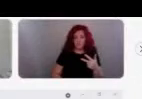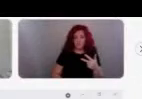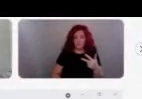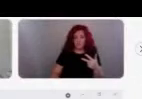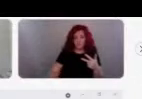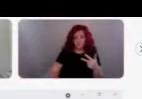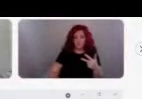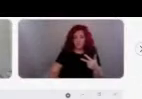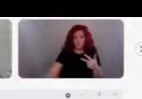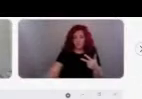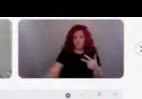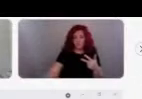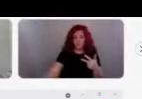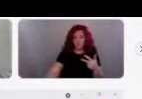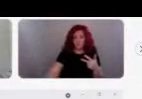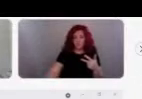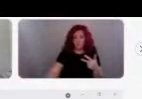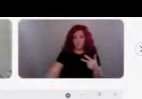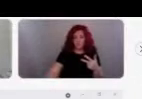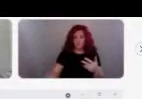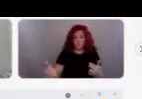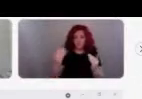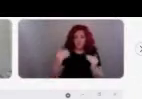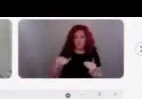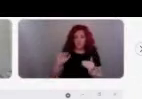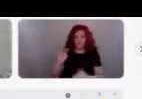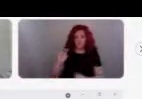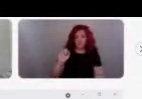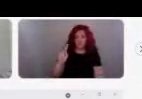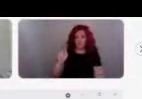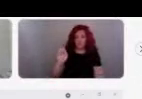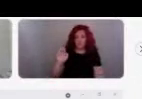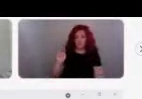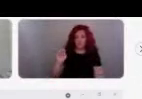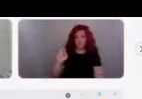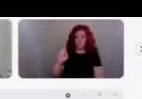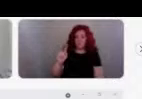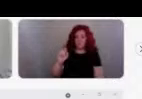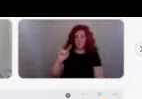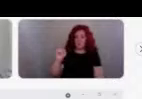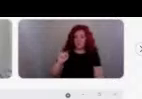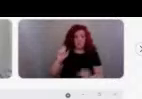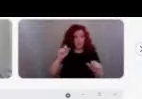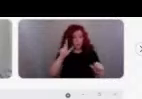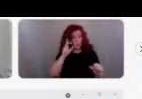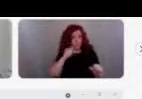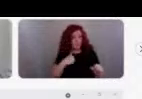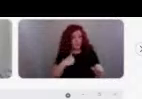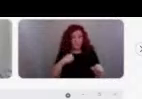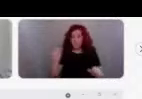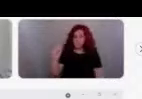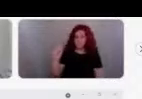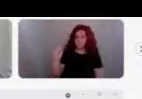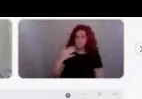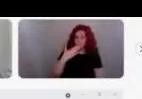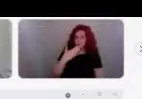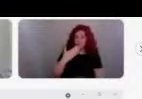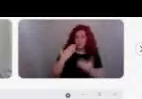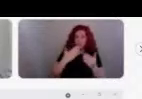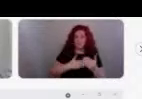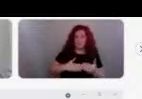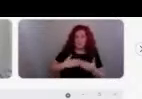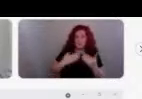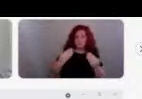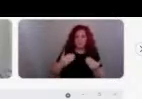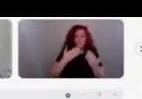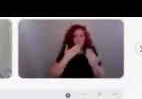the next speaker is mike martinez mr martinez mike hello can you hear me yes thank you please proceed all right well um thank